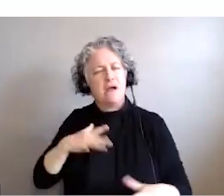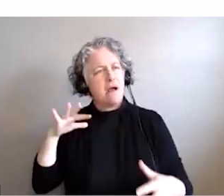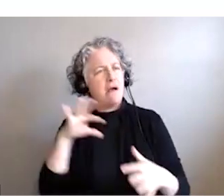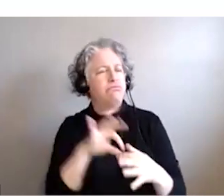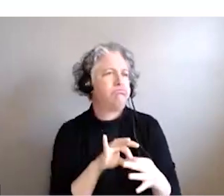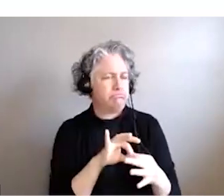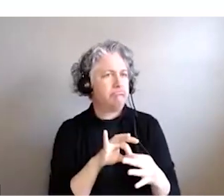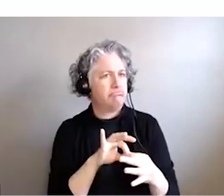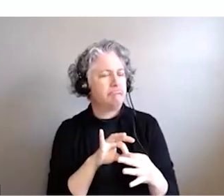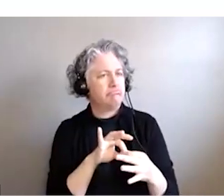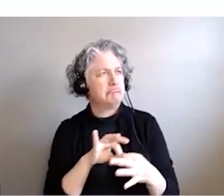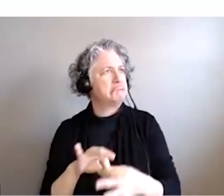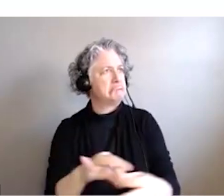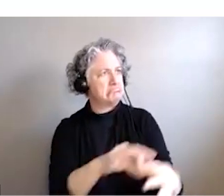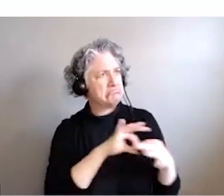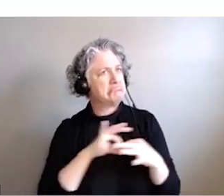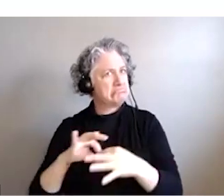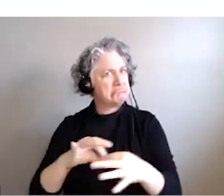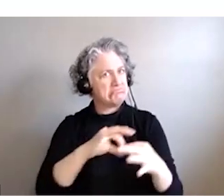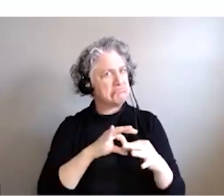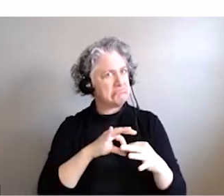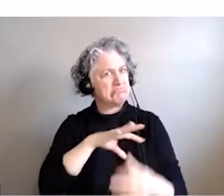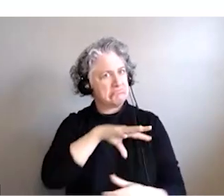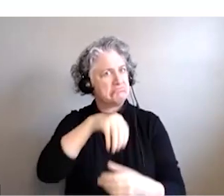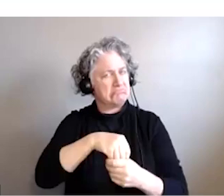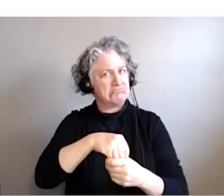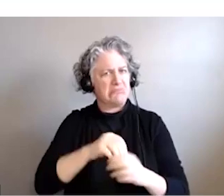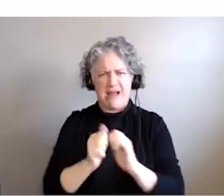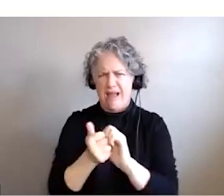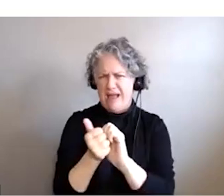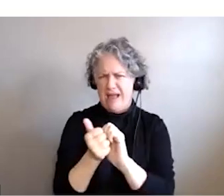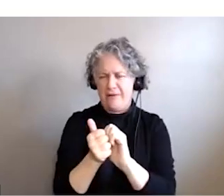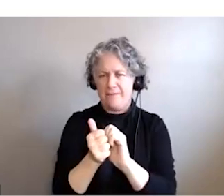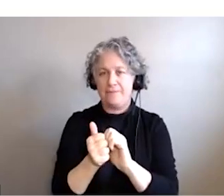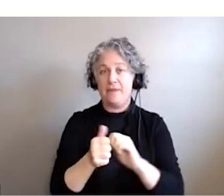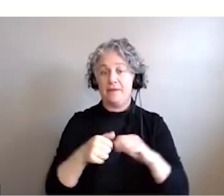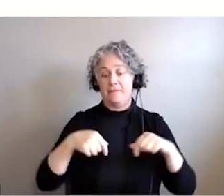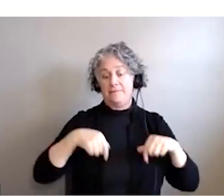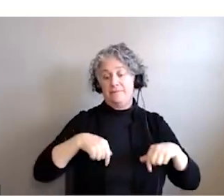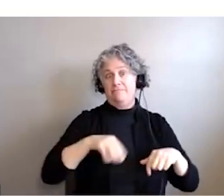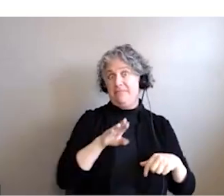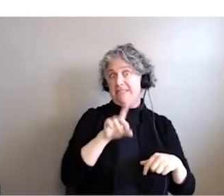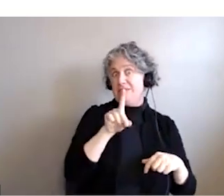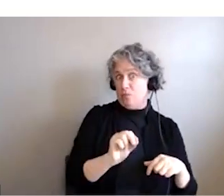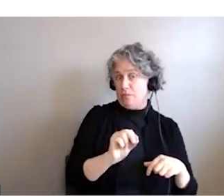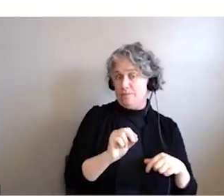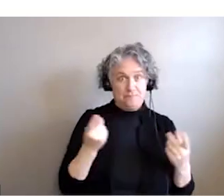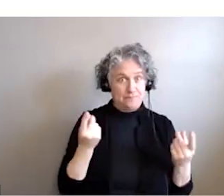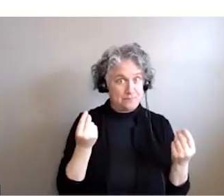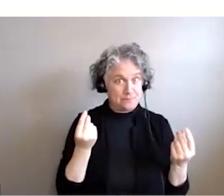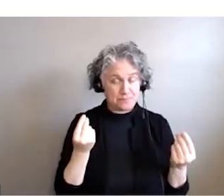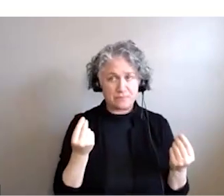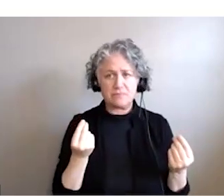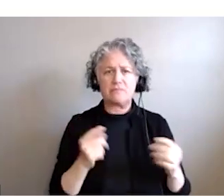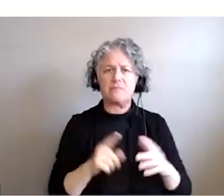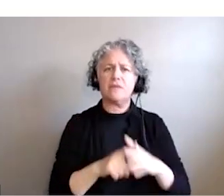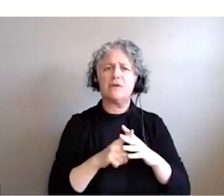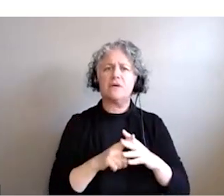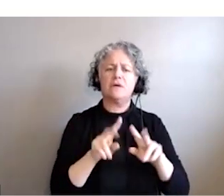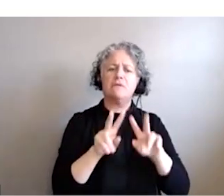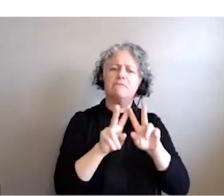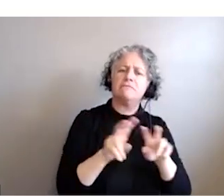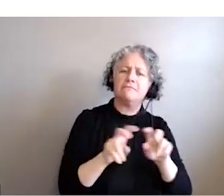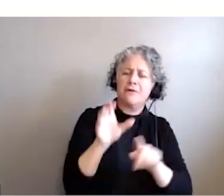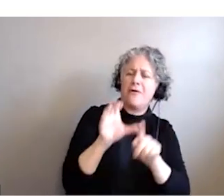and included. And so something that we've done at BDO Canada is we started to assess on